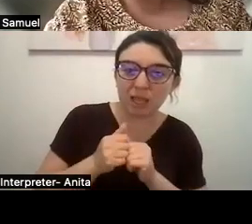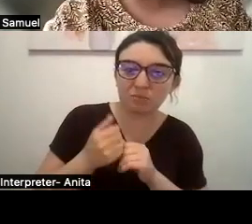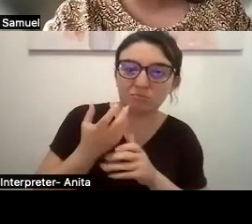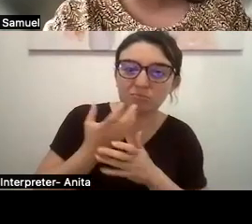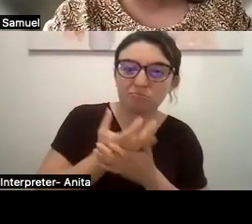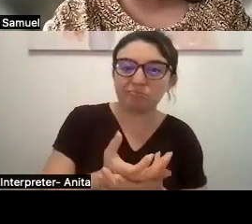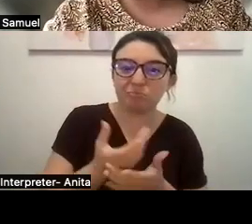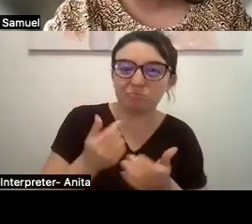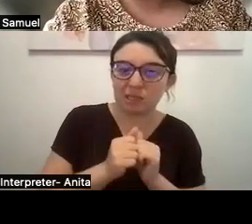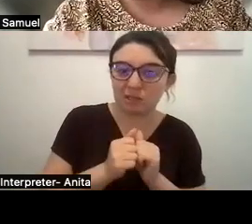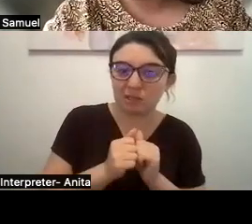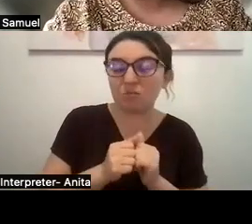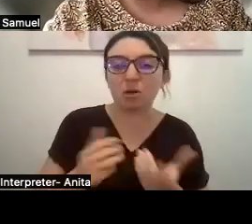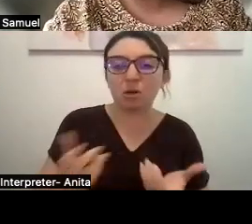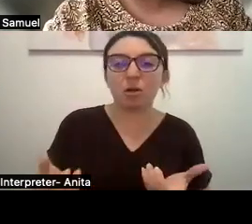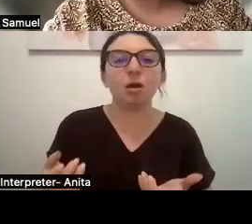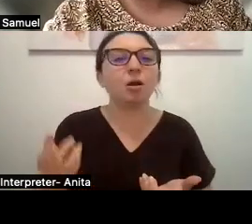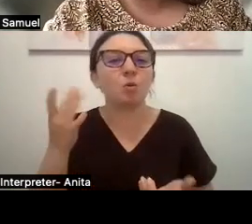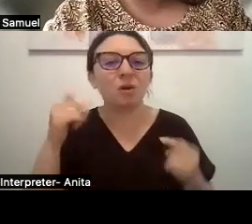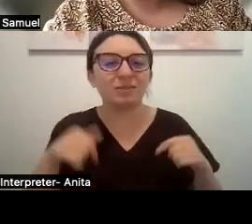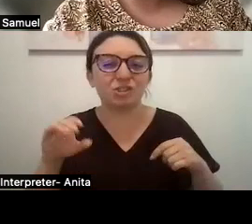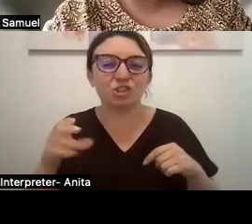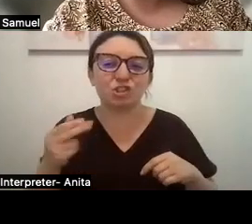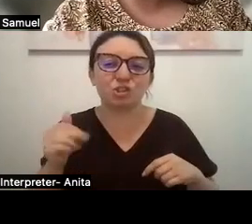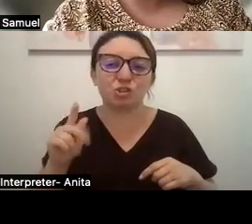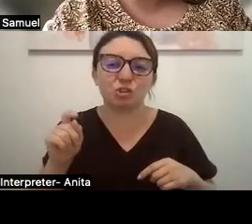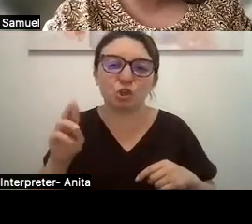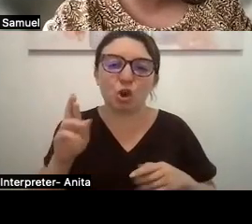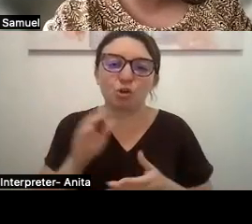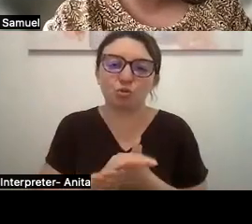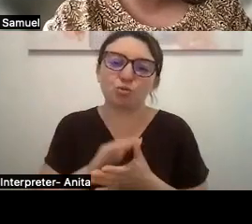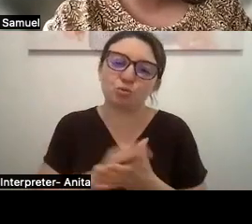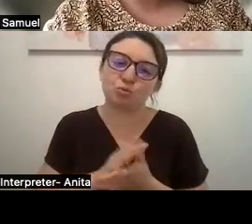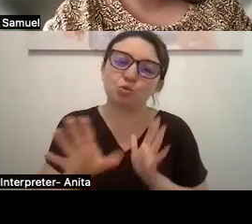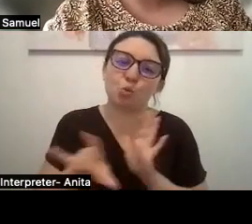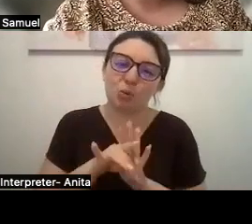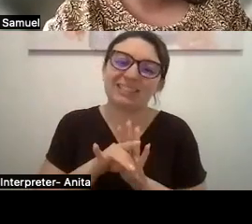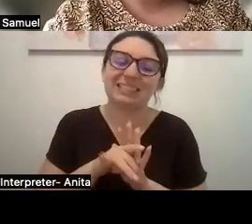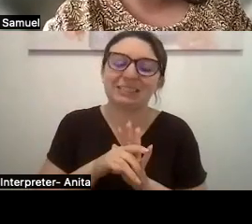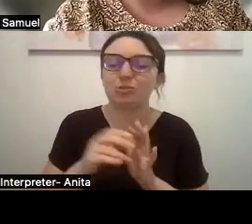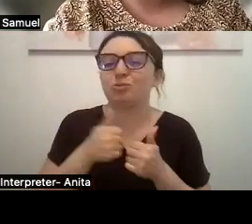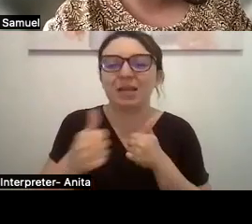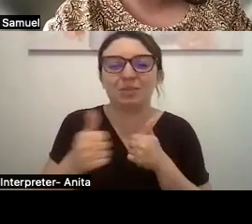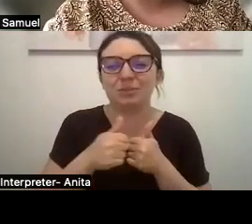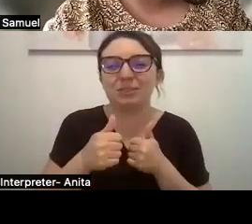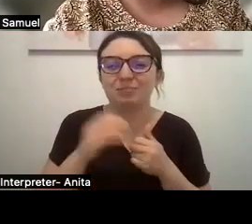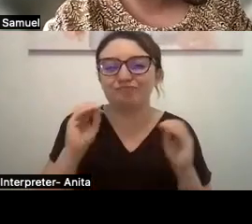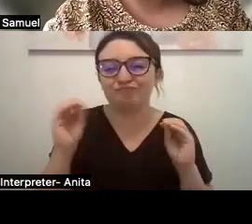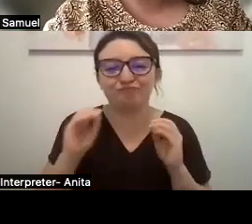you for carpooling. You know, as a charter, we are a district choice school, so our transportation is not